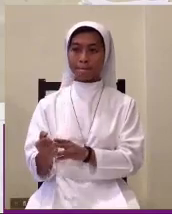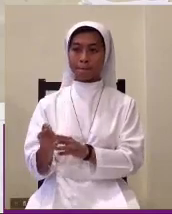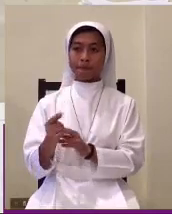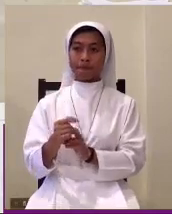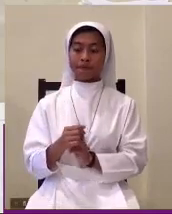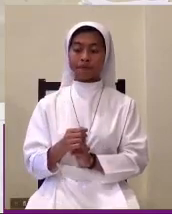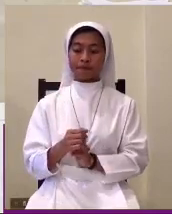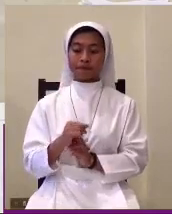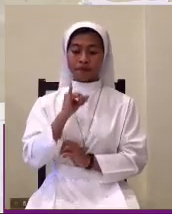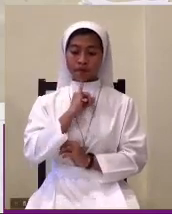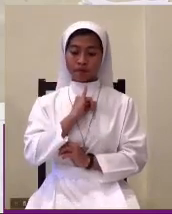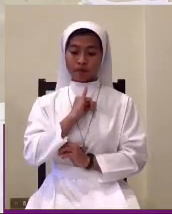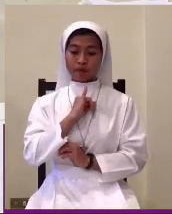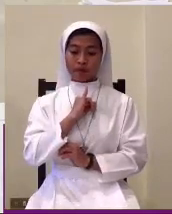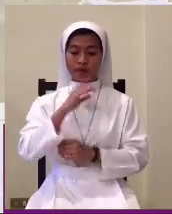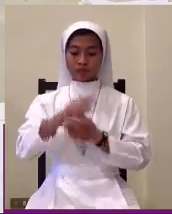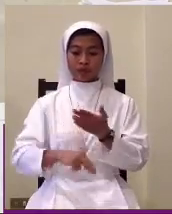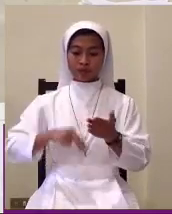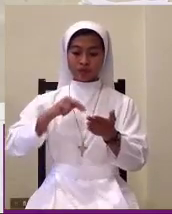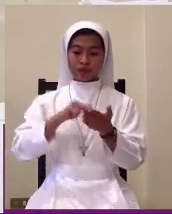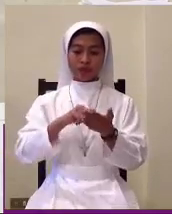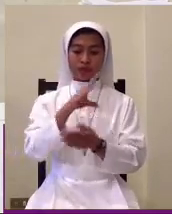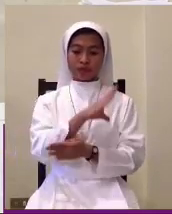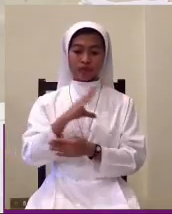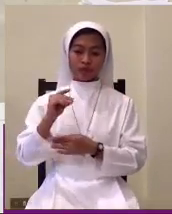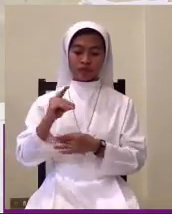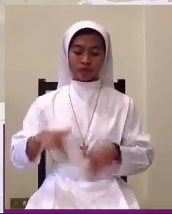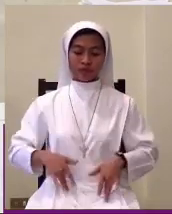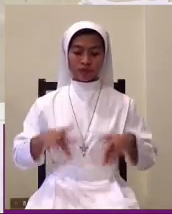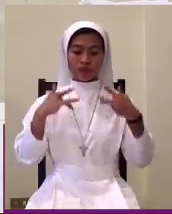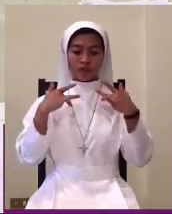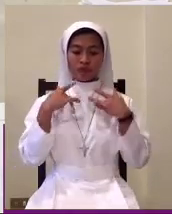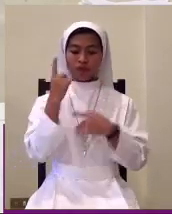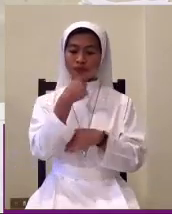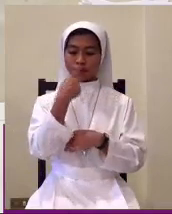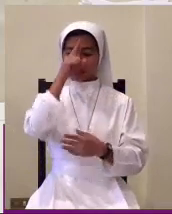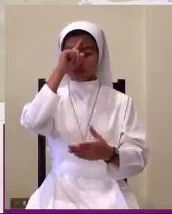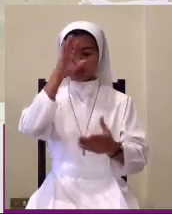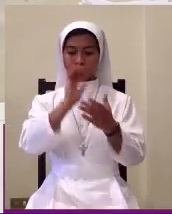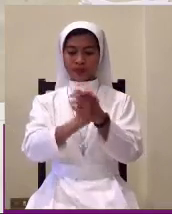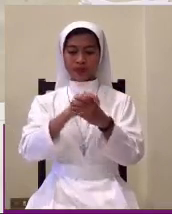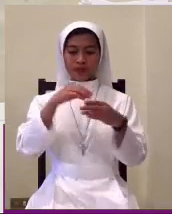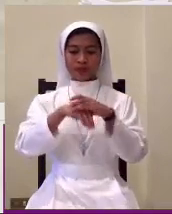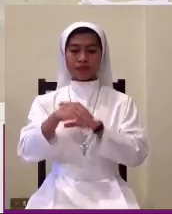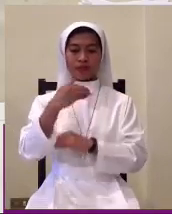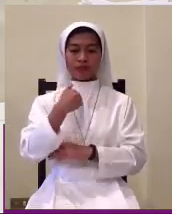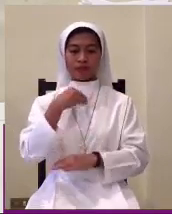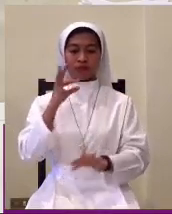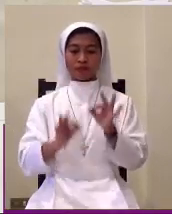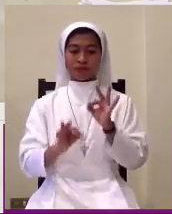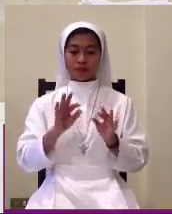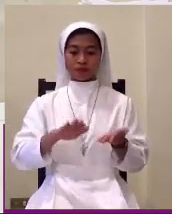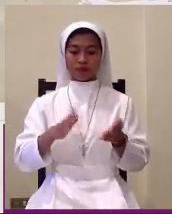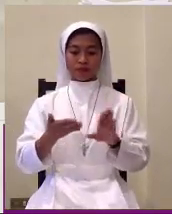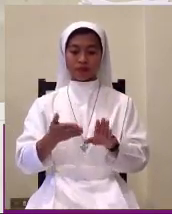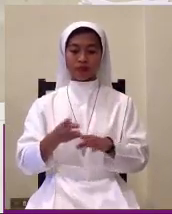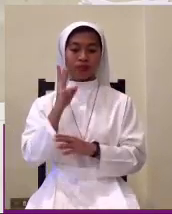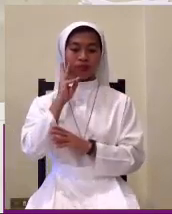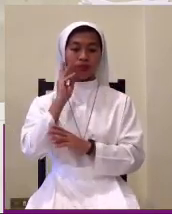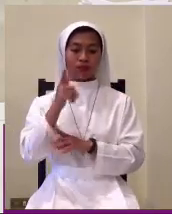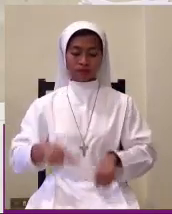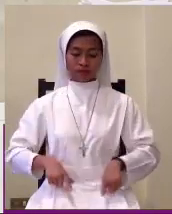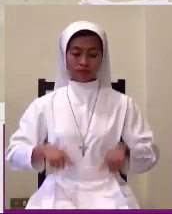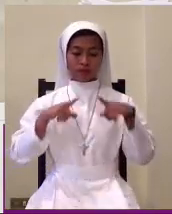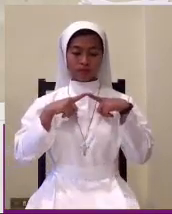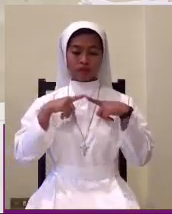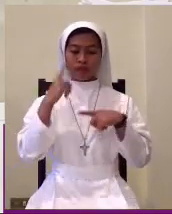"I am the resurrection and the life. Whoever believes in me, even if he dies, will live. And